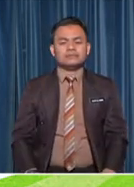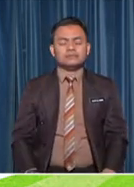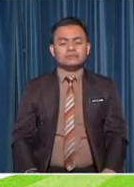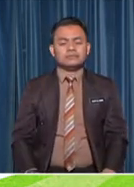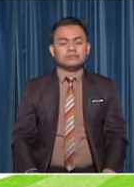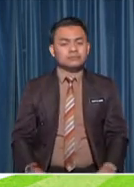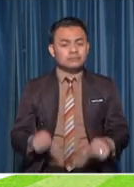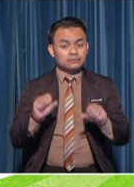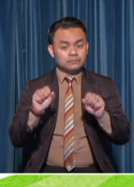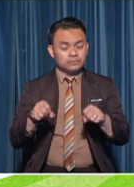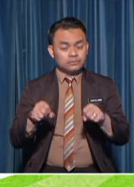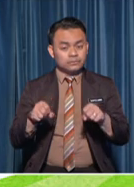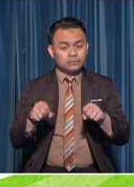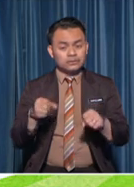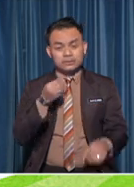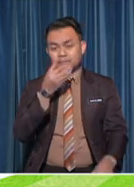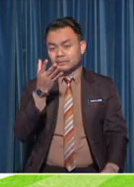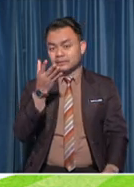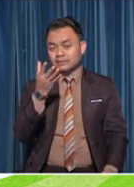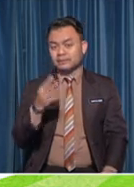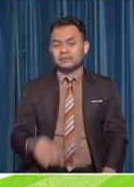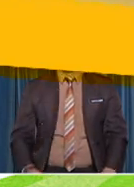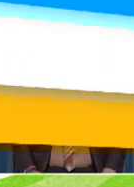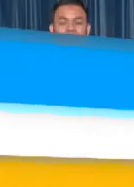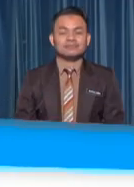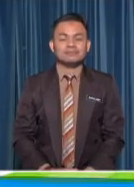Can you give me some suggestions?